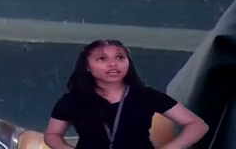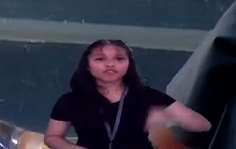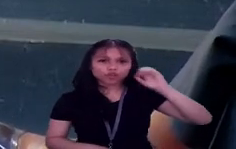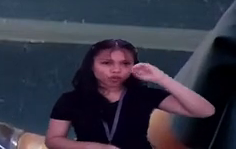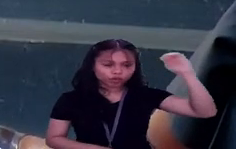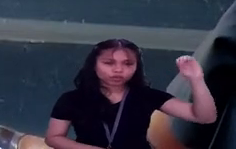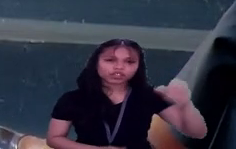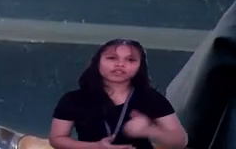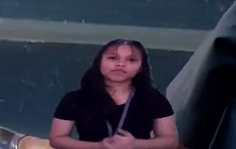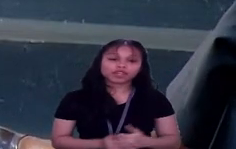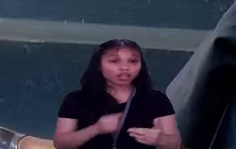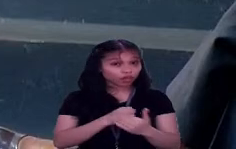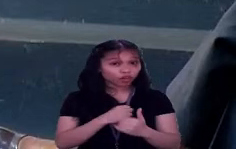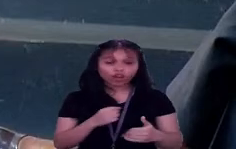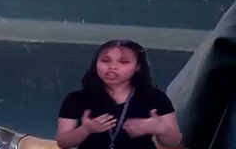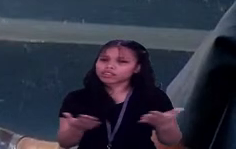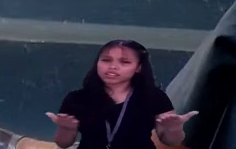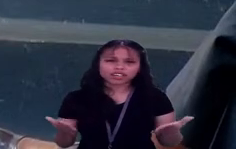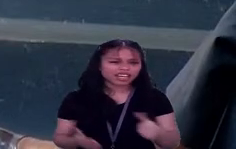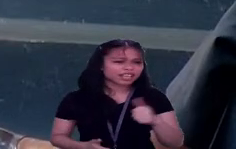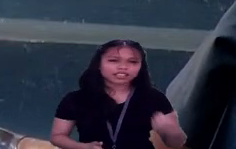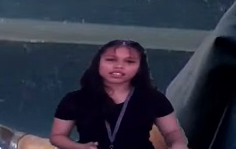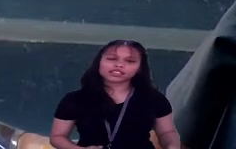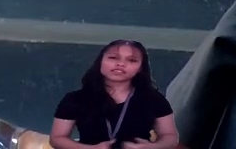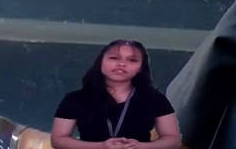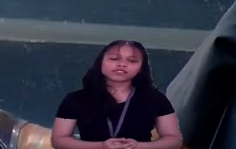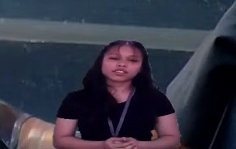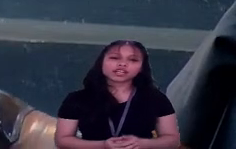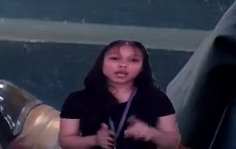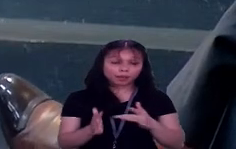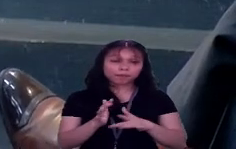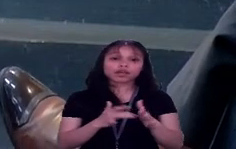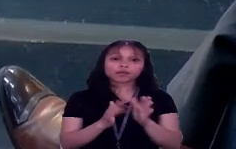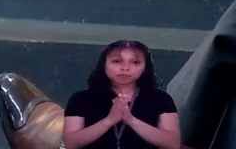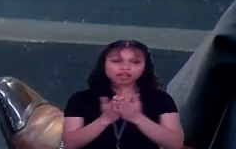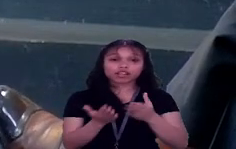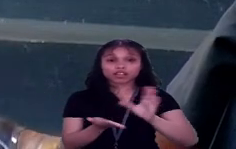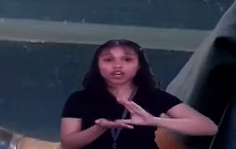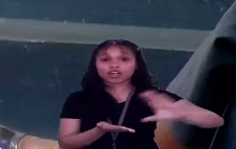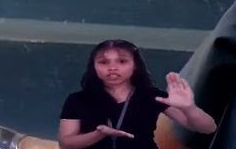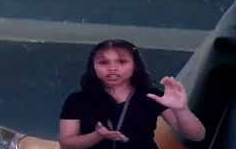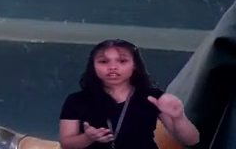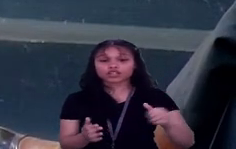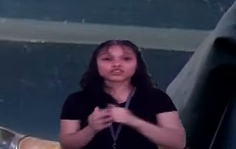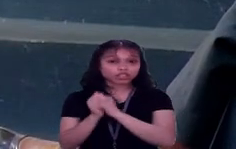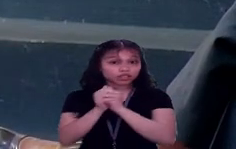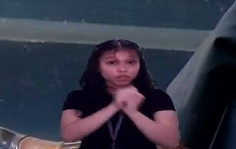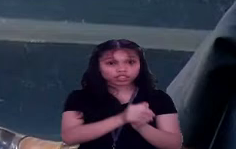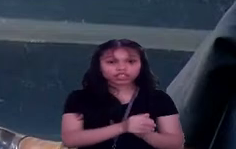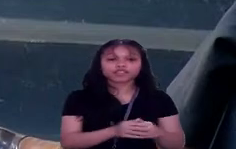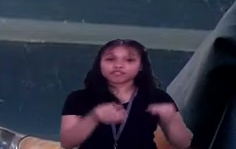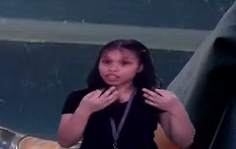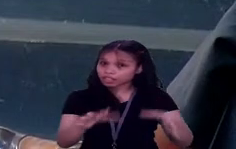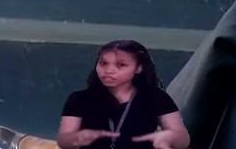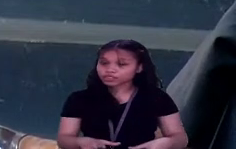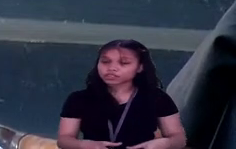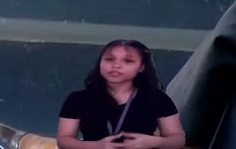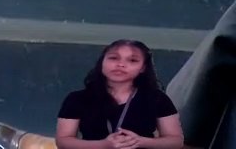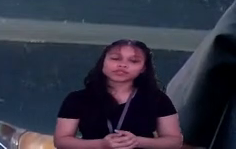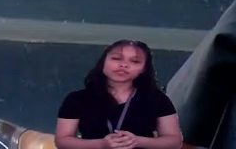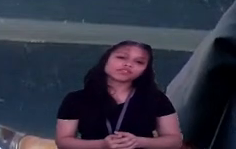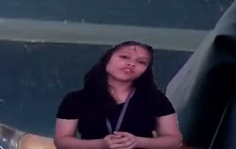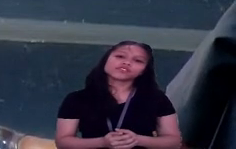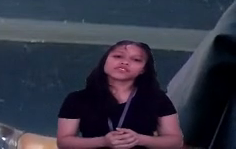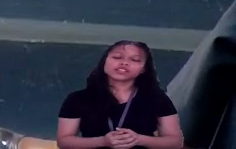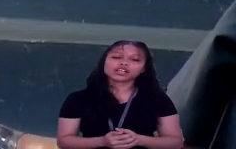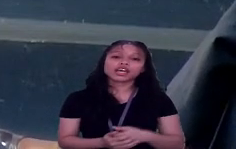want to. And I praise God that I just got graduated in Bible College last year of May, 2023. I graduated in Baptist